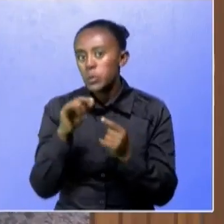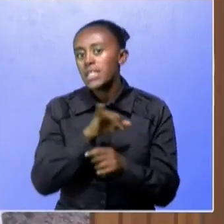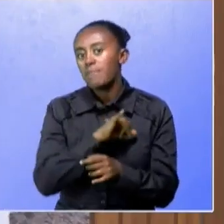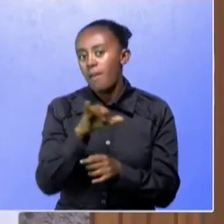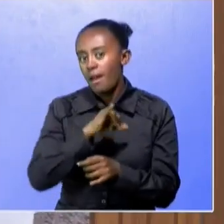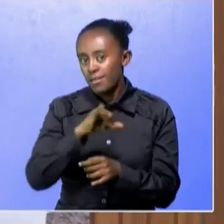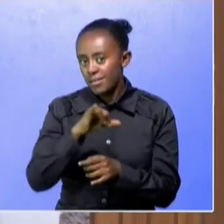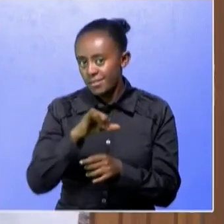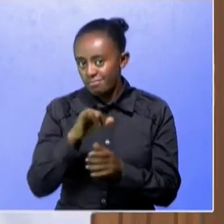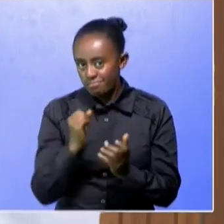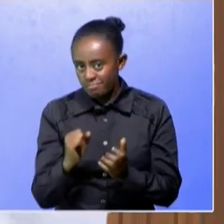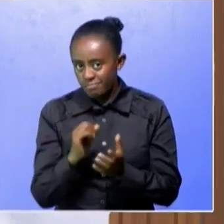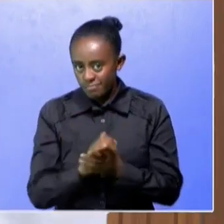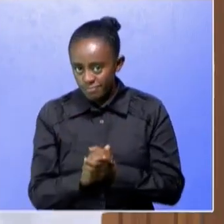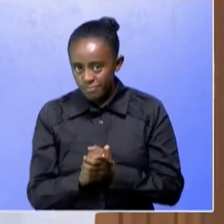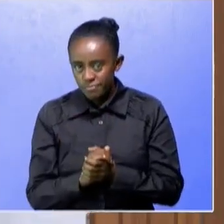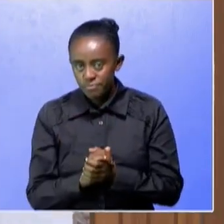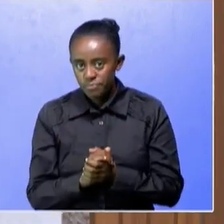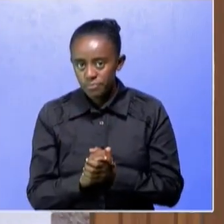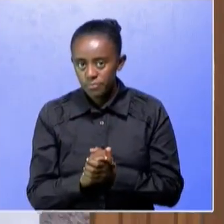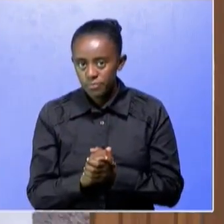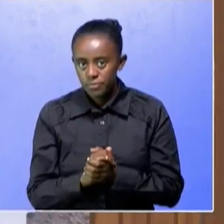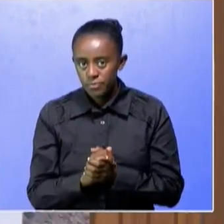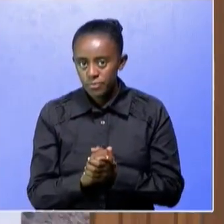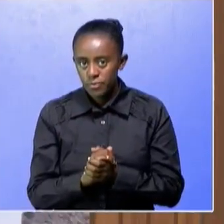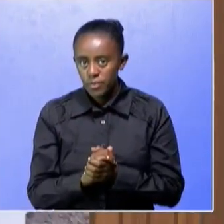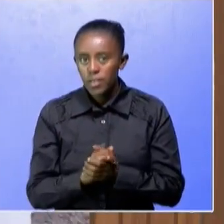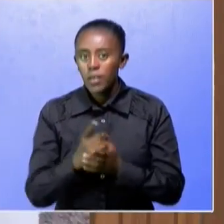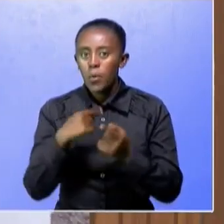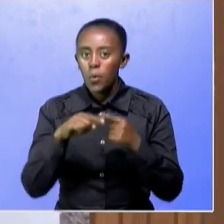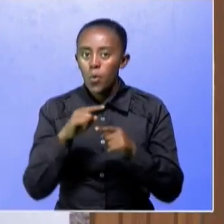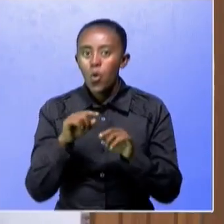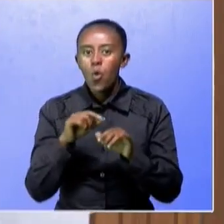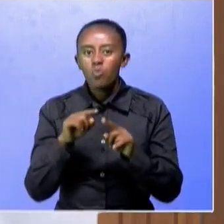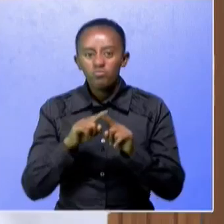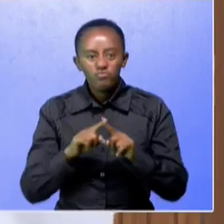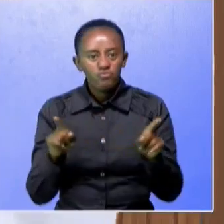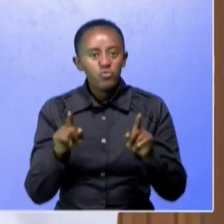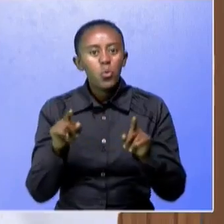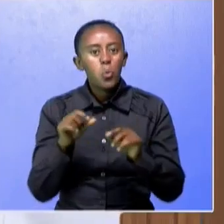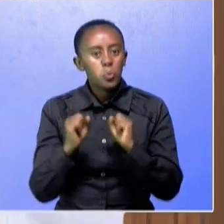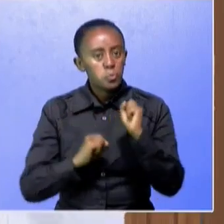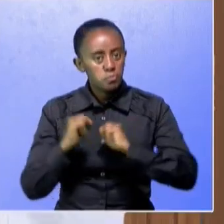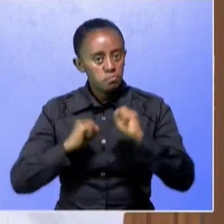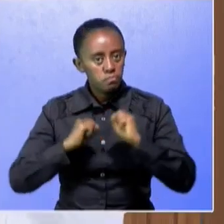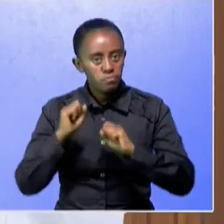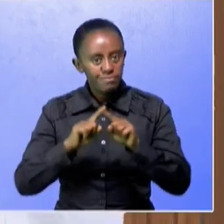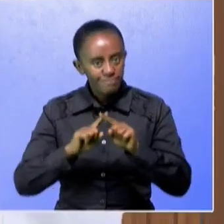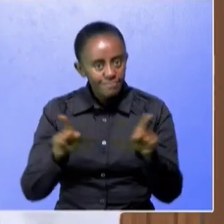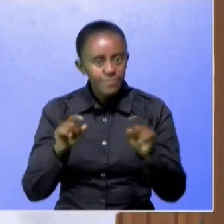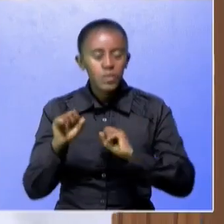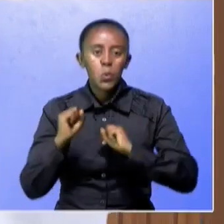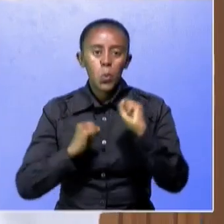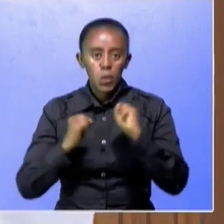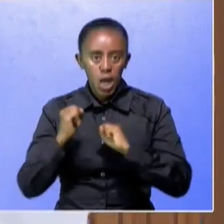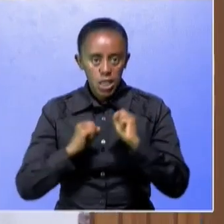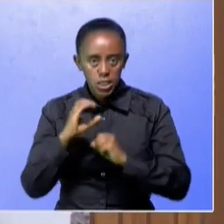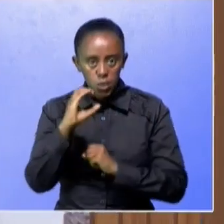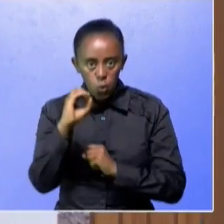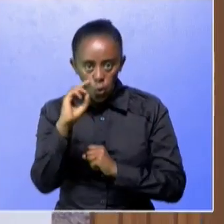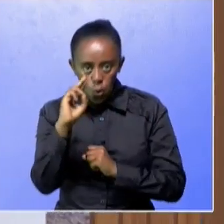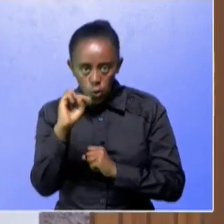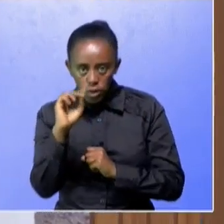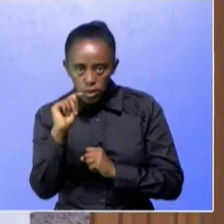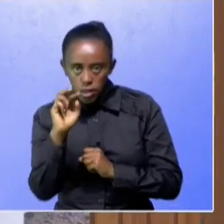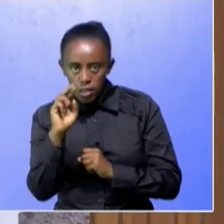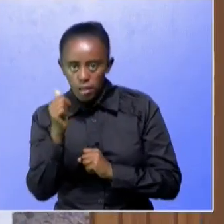similarity. The same is true when it comes to contrasting, that is different. Yeah? So different can be